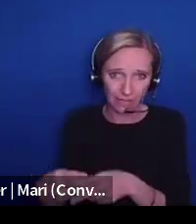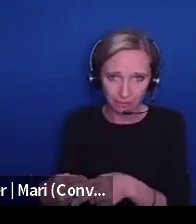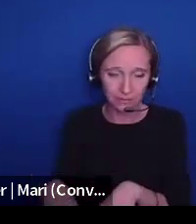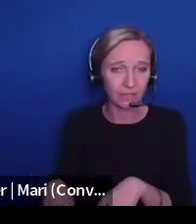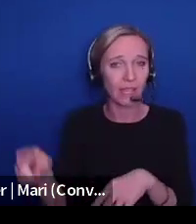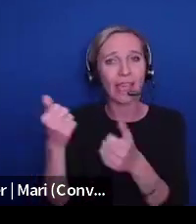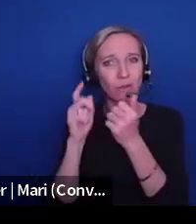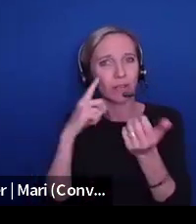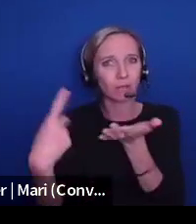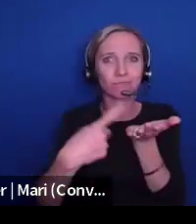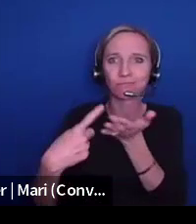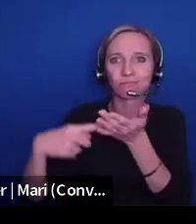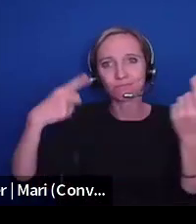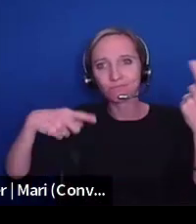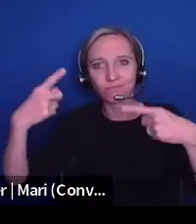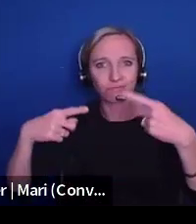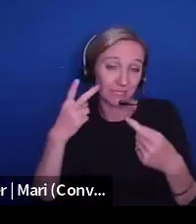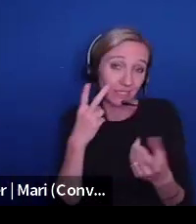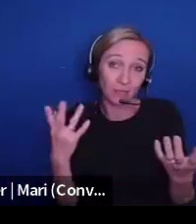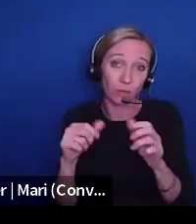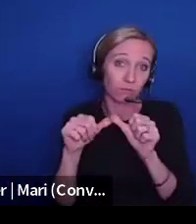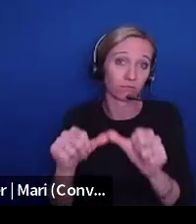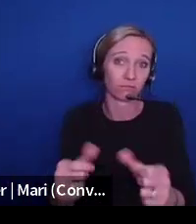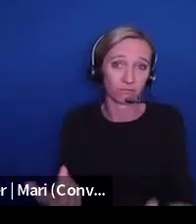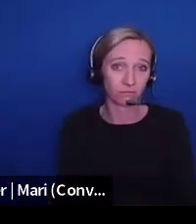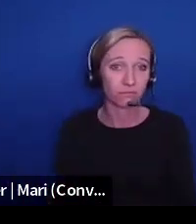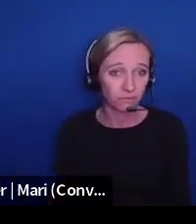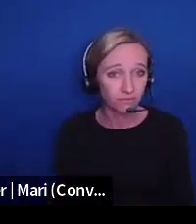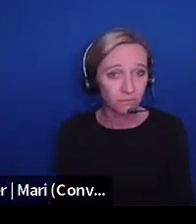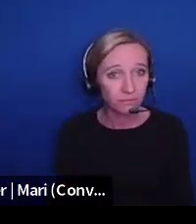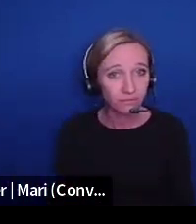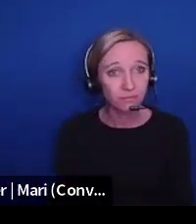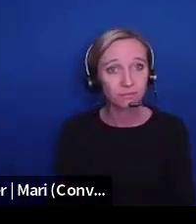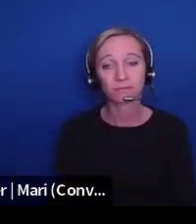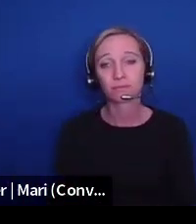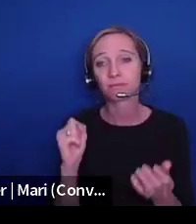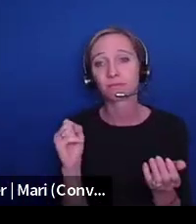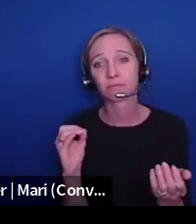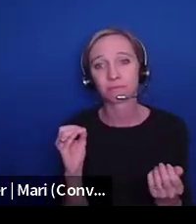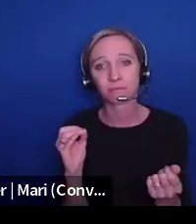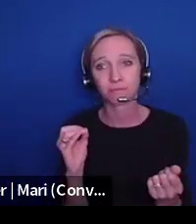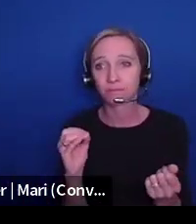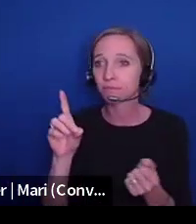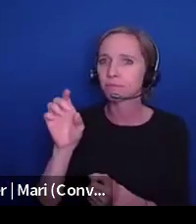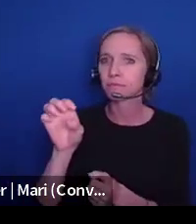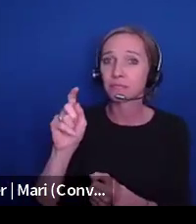it, and let's see what sticks. So,